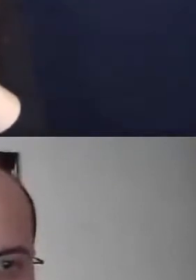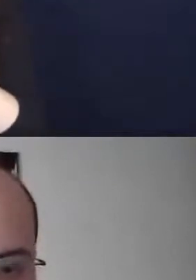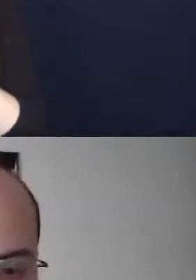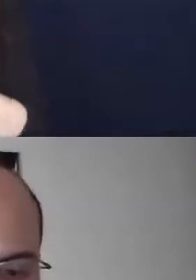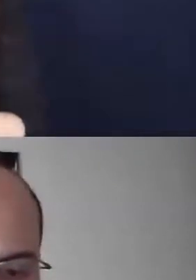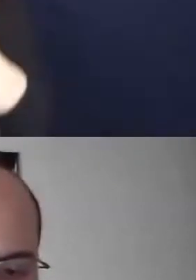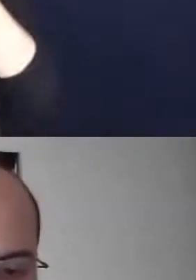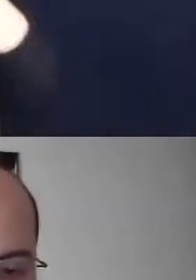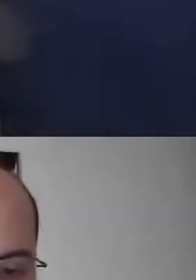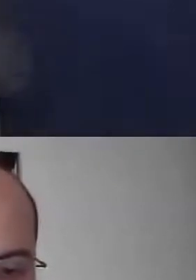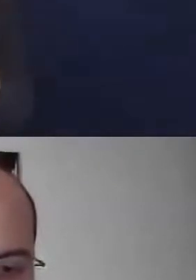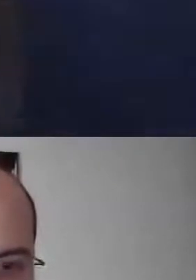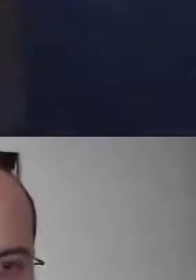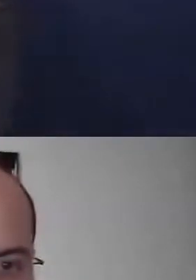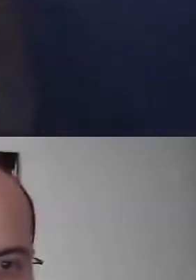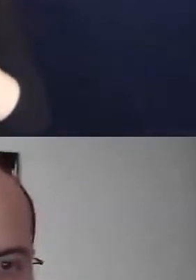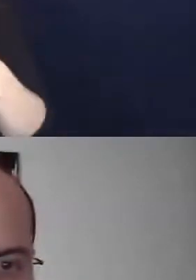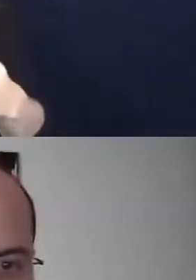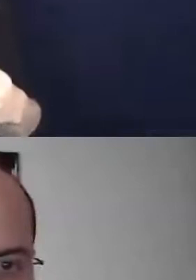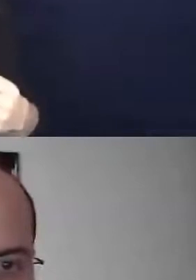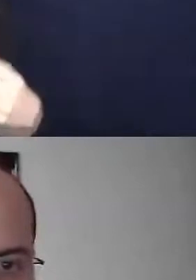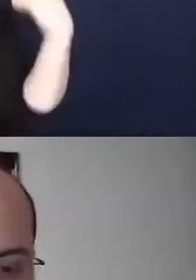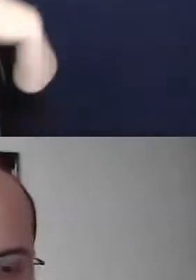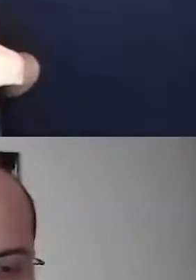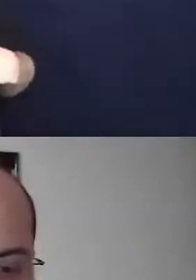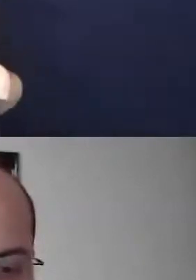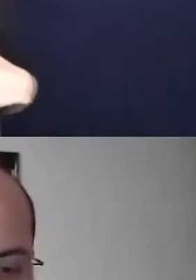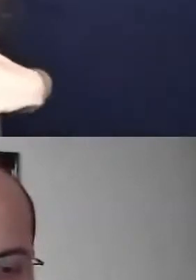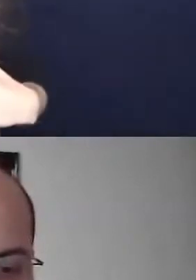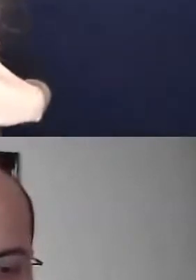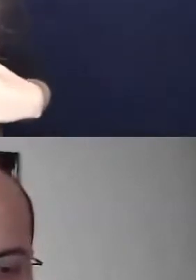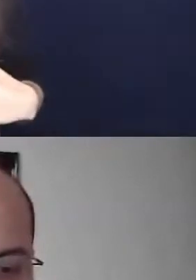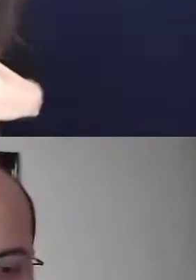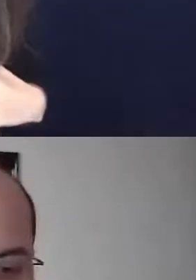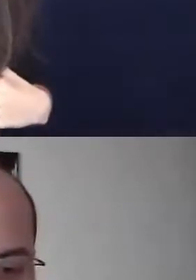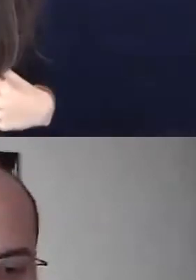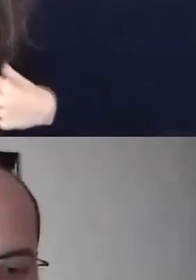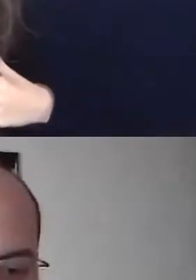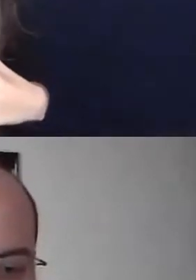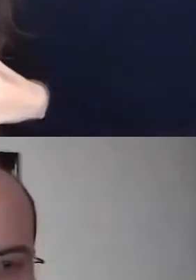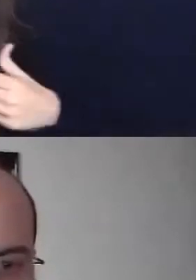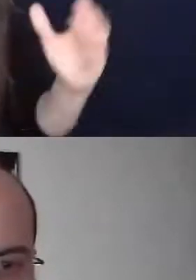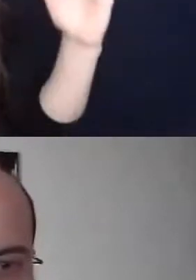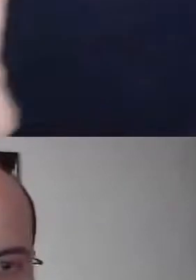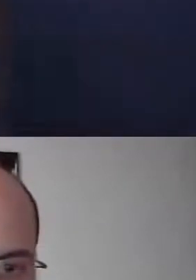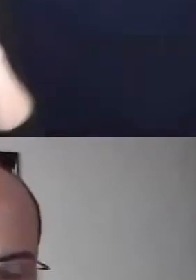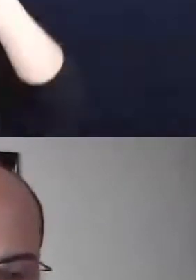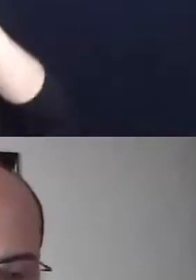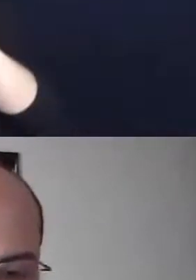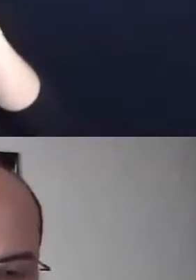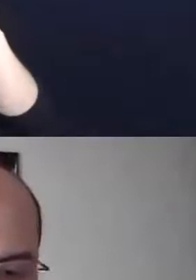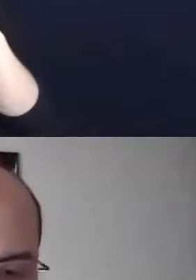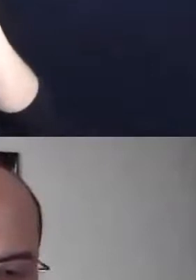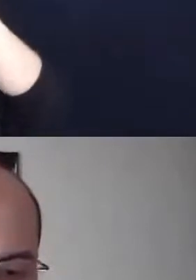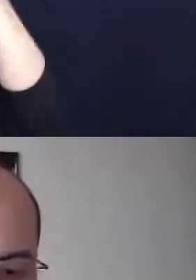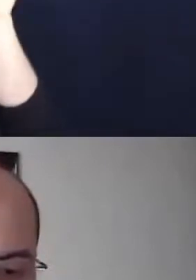aren't able to do that. So in the end, we settled on vibration motors as being small and portable